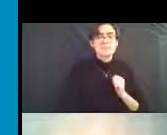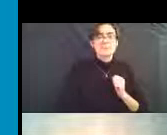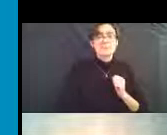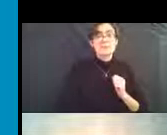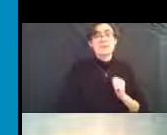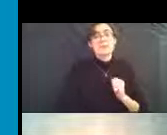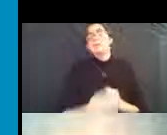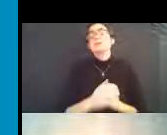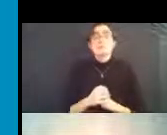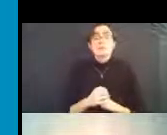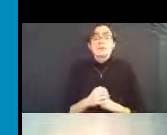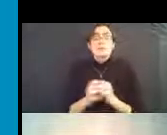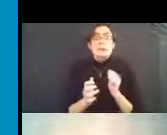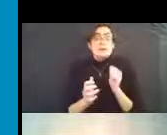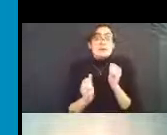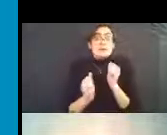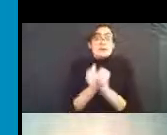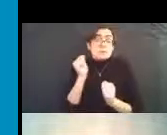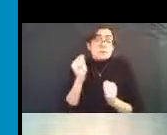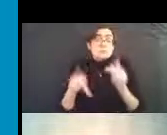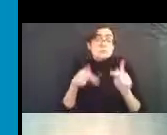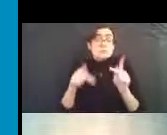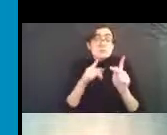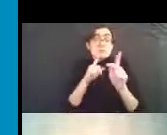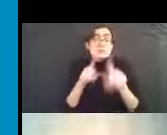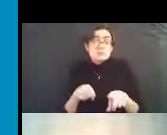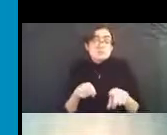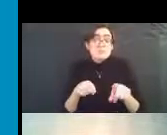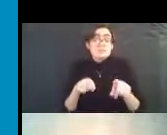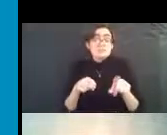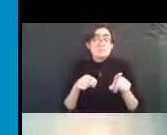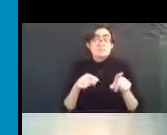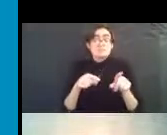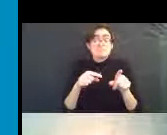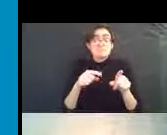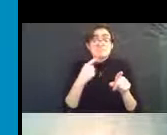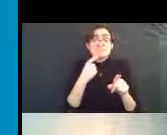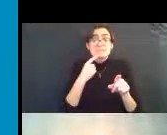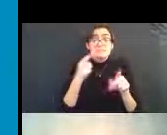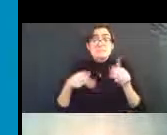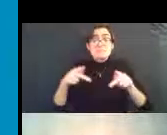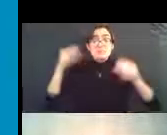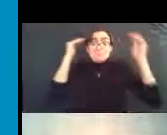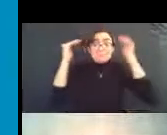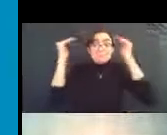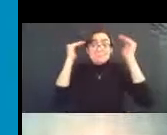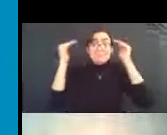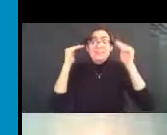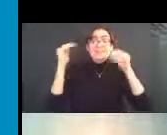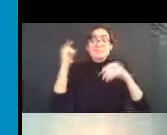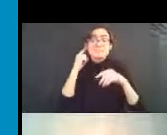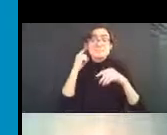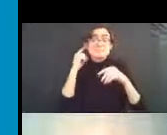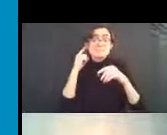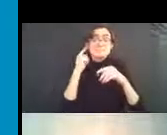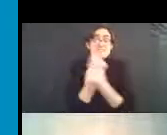Now, most respondents felt that there is little awareness on the preservation of noise in society.